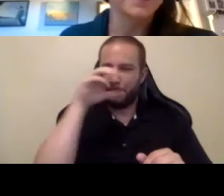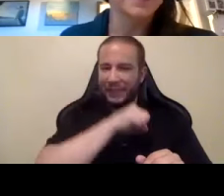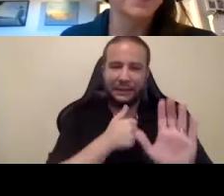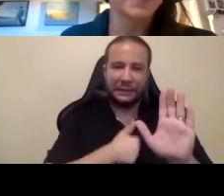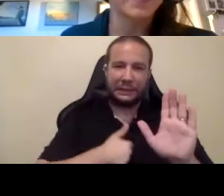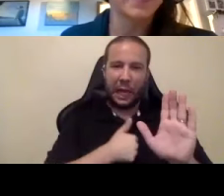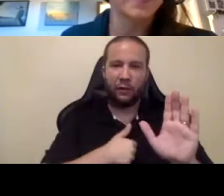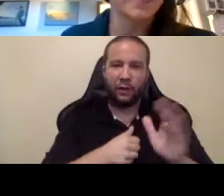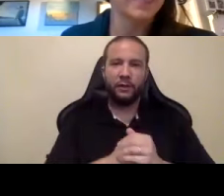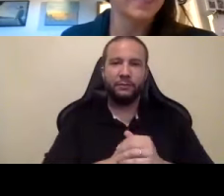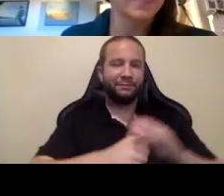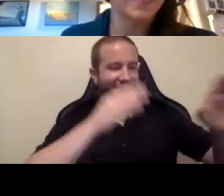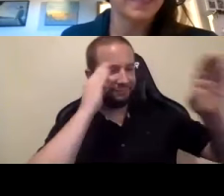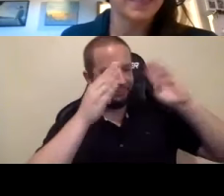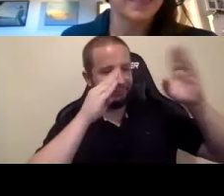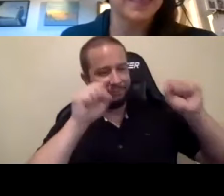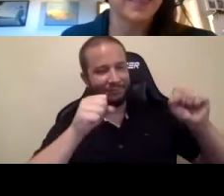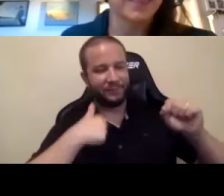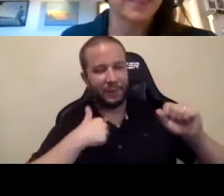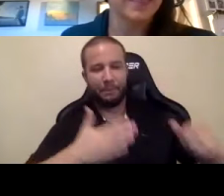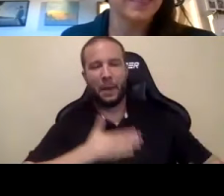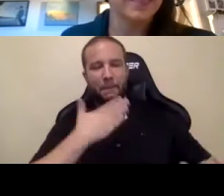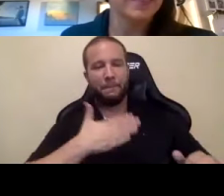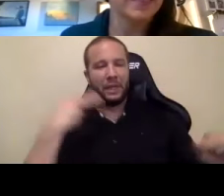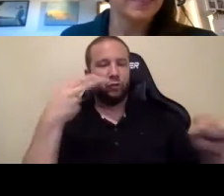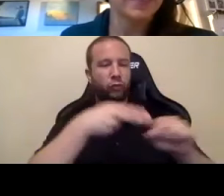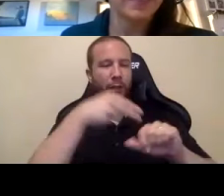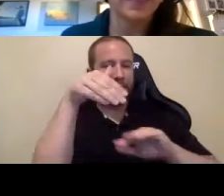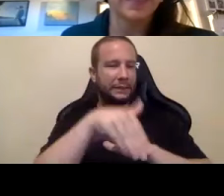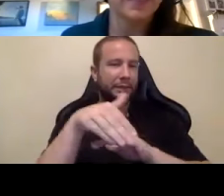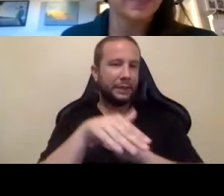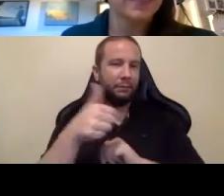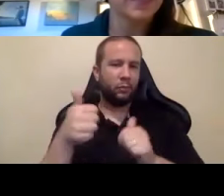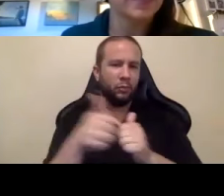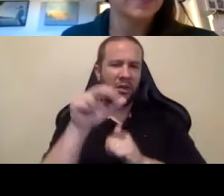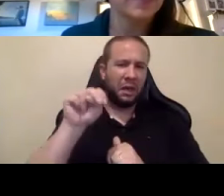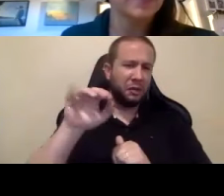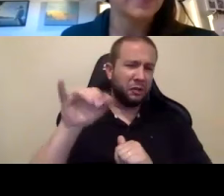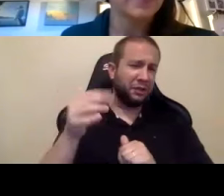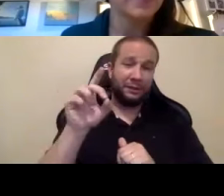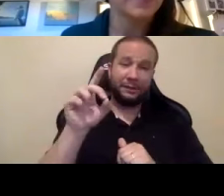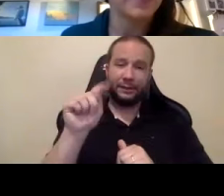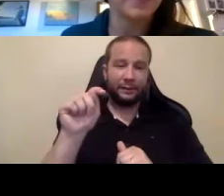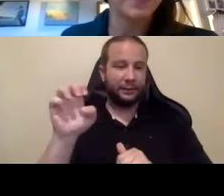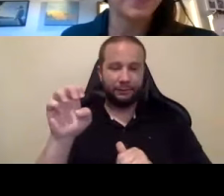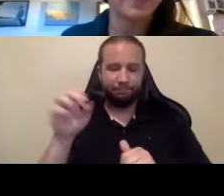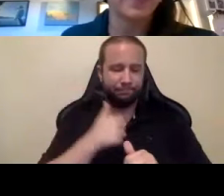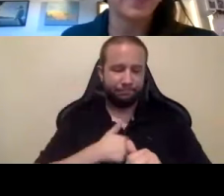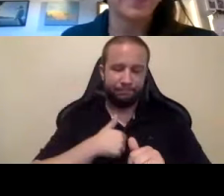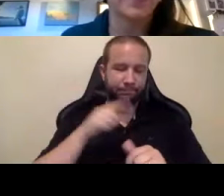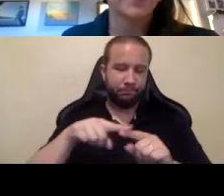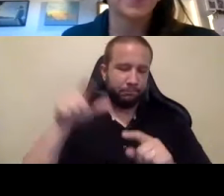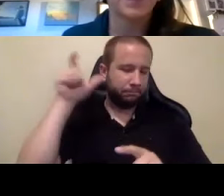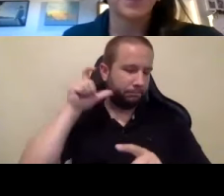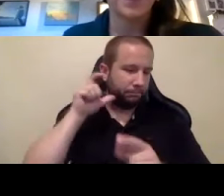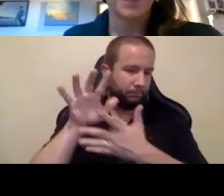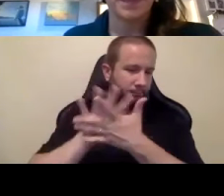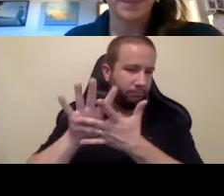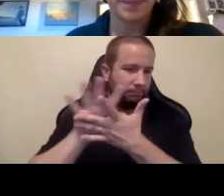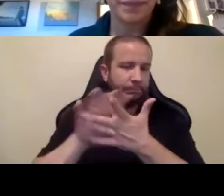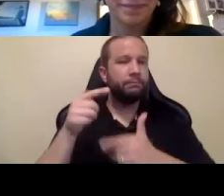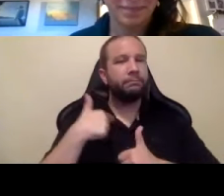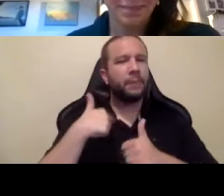Hi, everyone. Really nice to be here with you this evening. I'm with NJDEP, and I'm a planner for Resilient